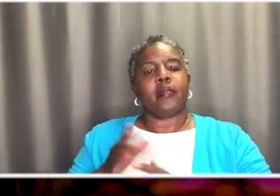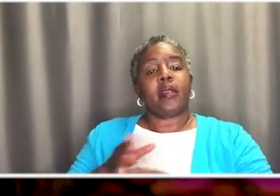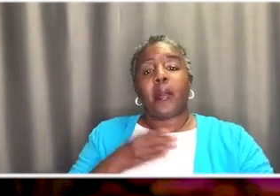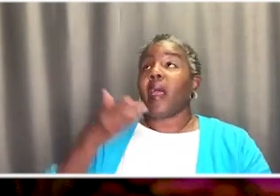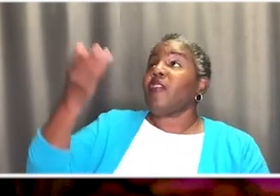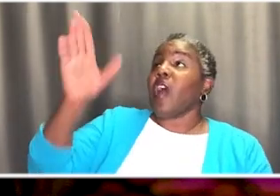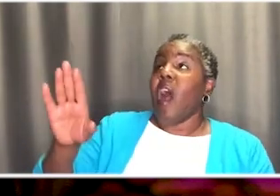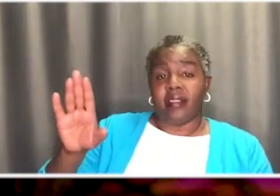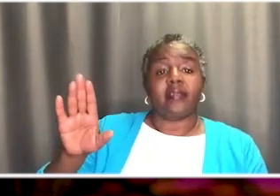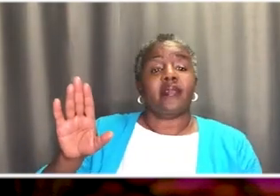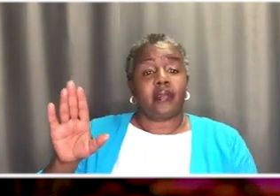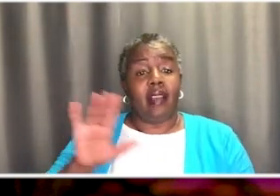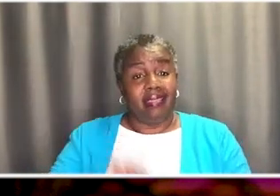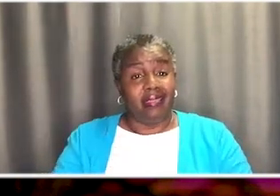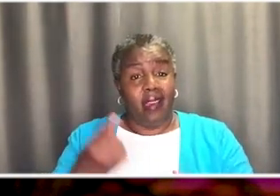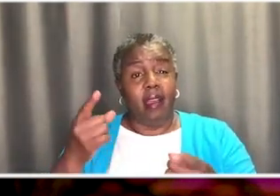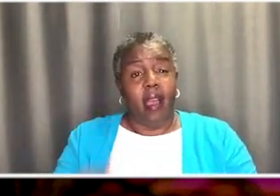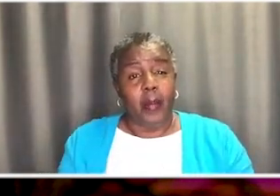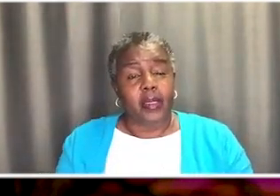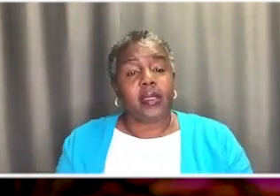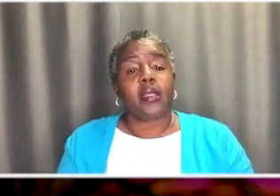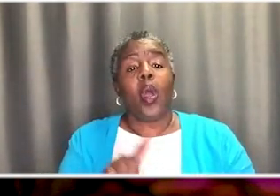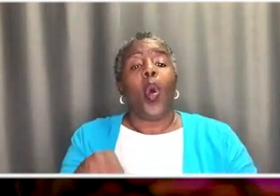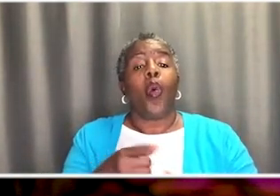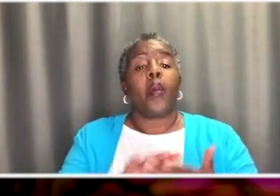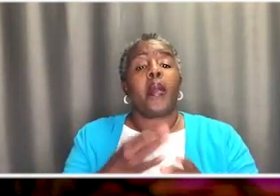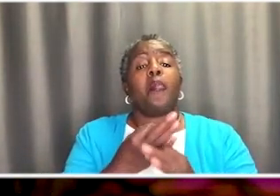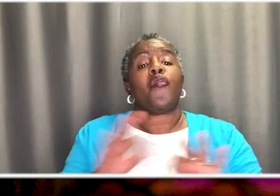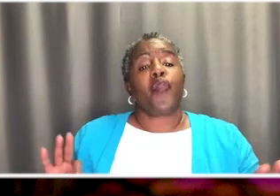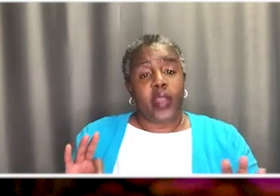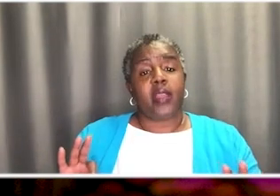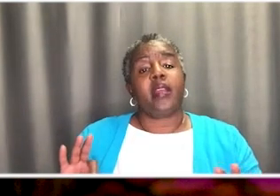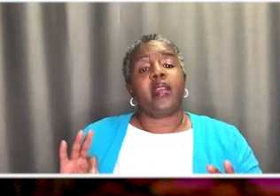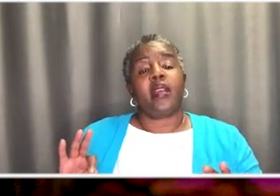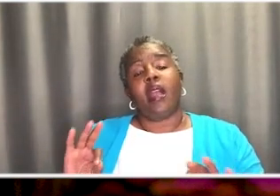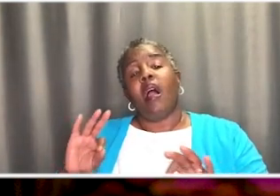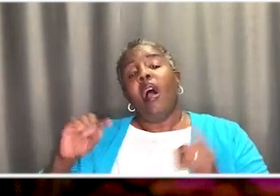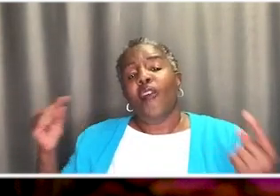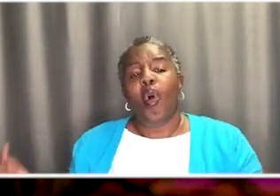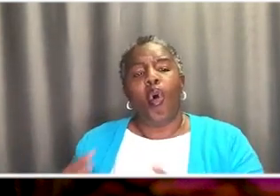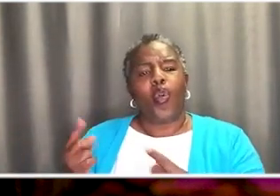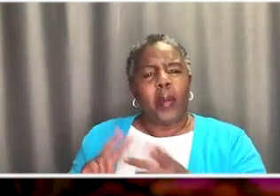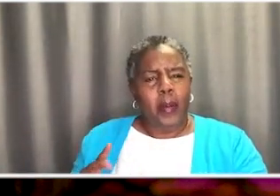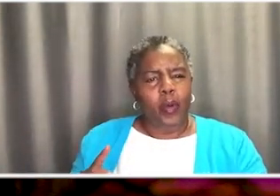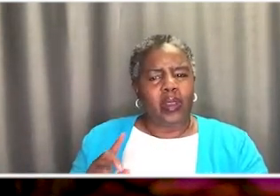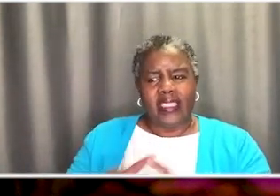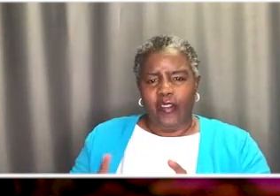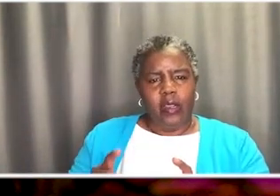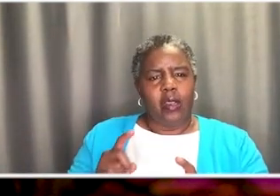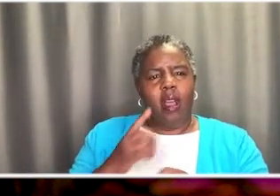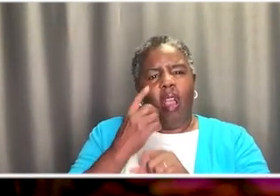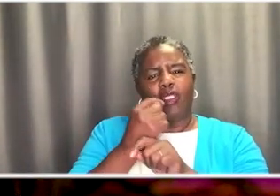of God and free ourselves from the harm of people, doctrines, and